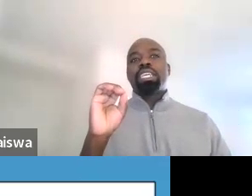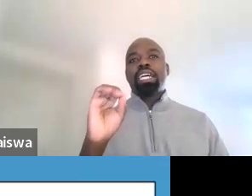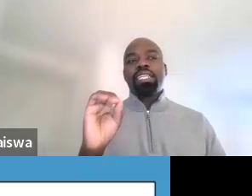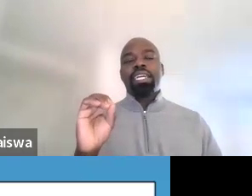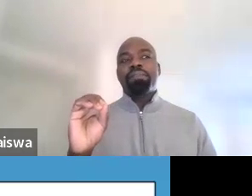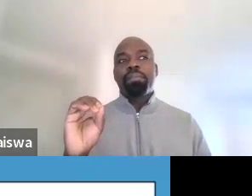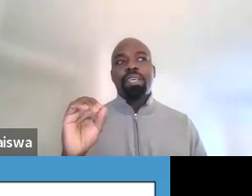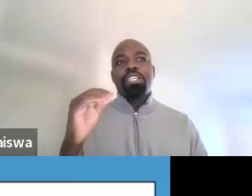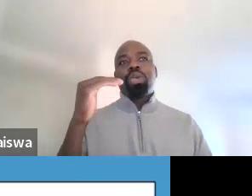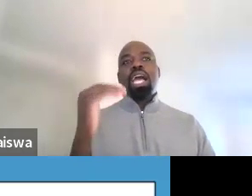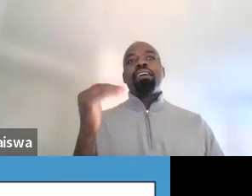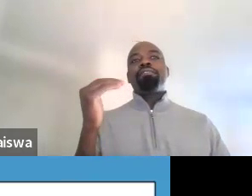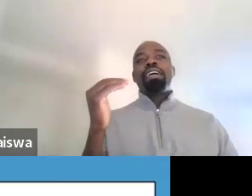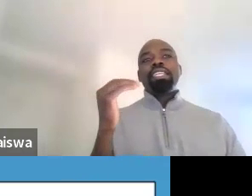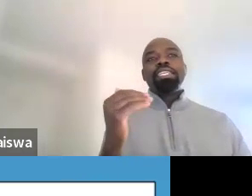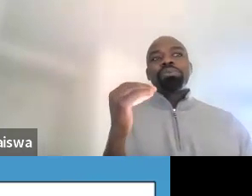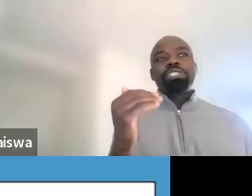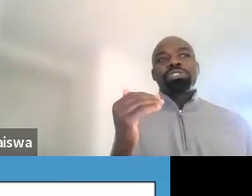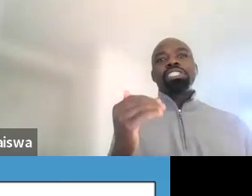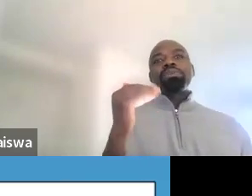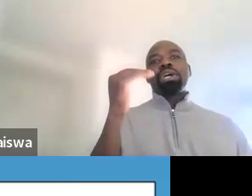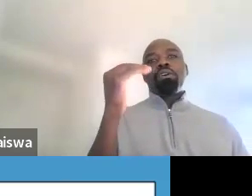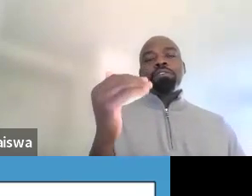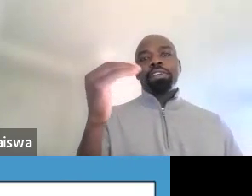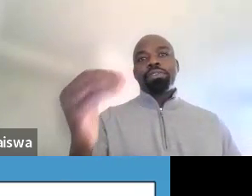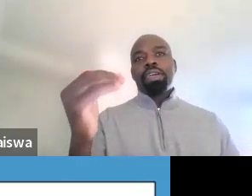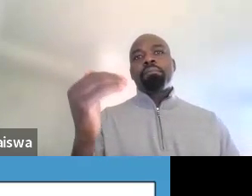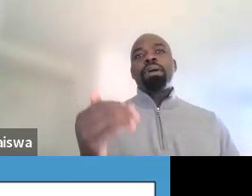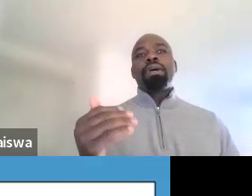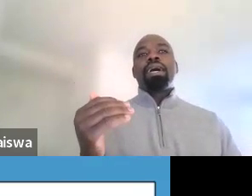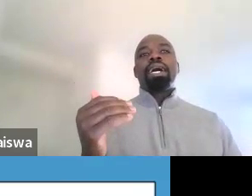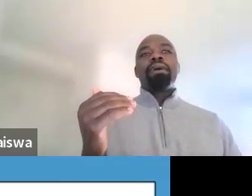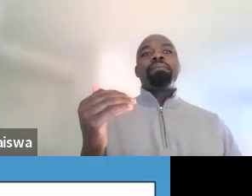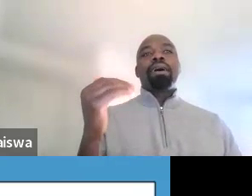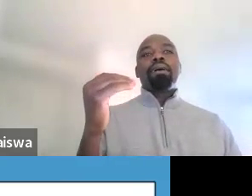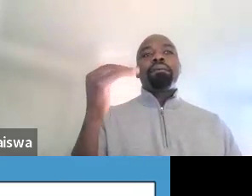actions that they can take. So we have these resources that we are offering to them